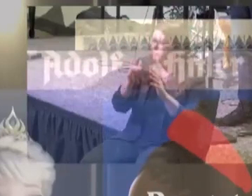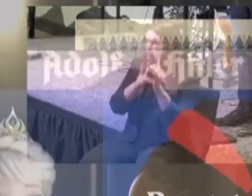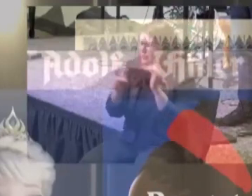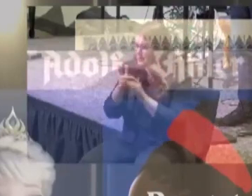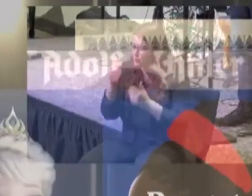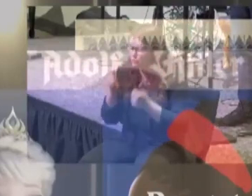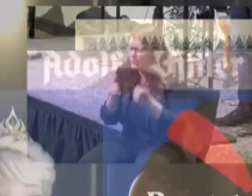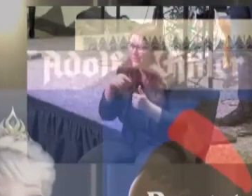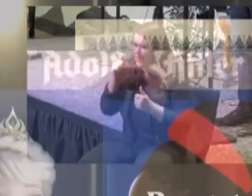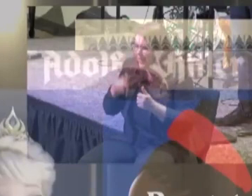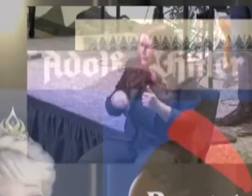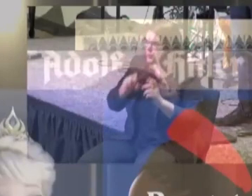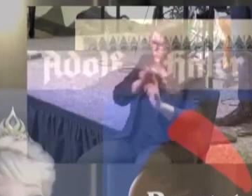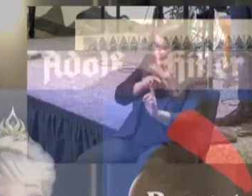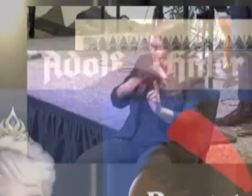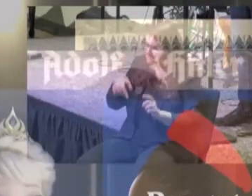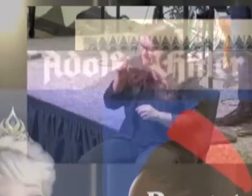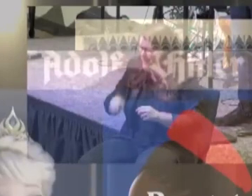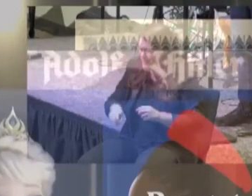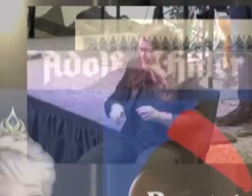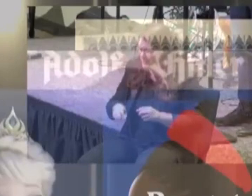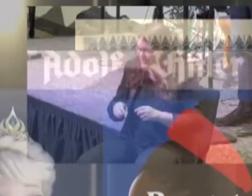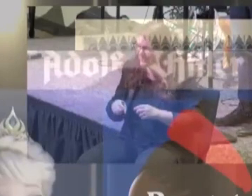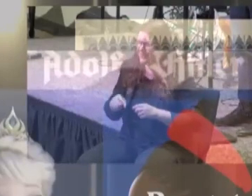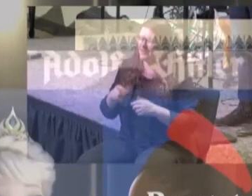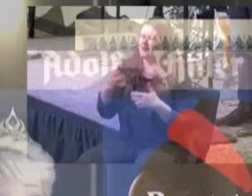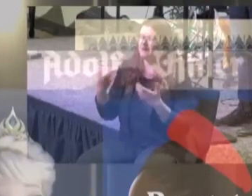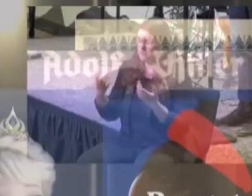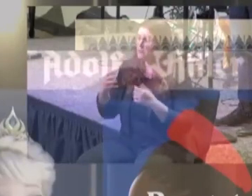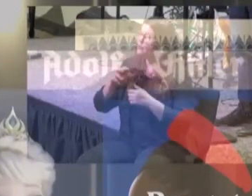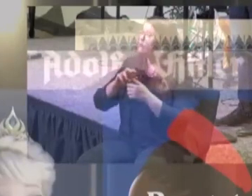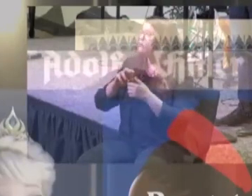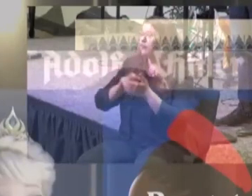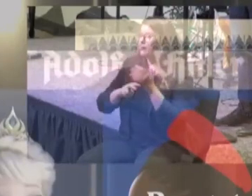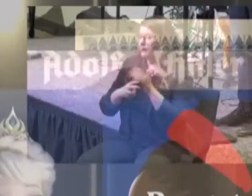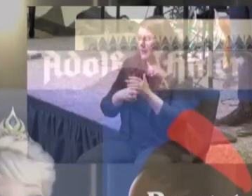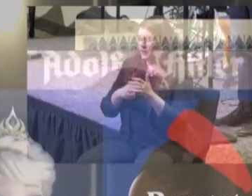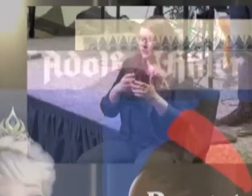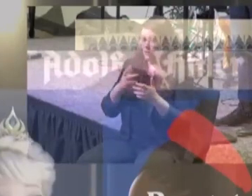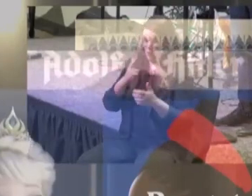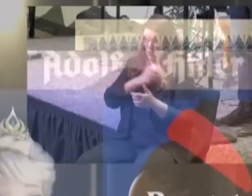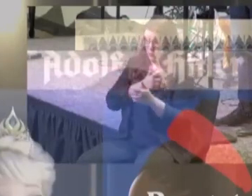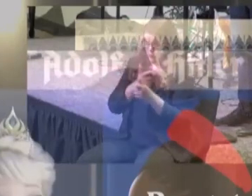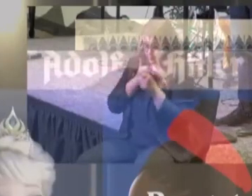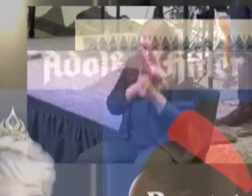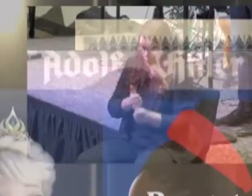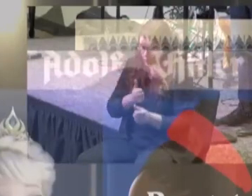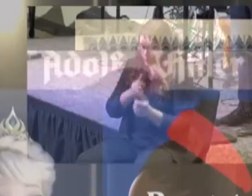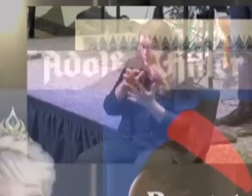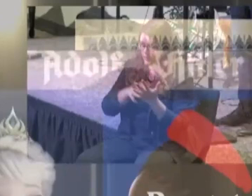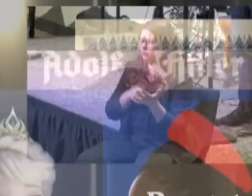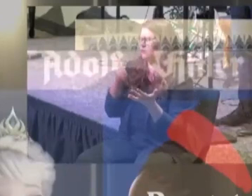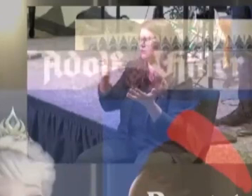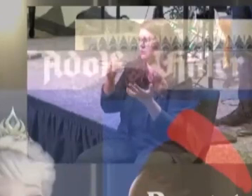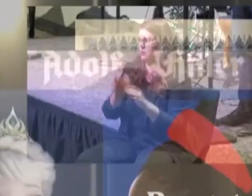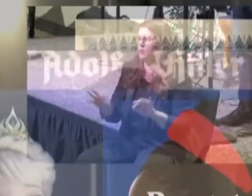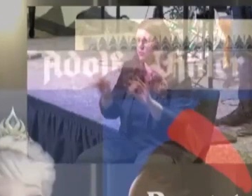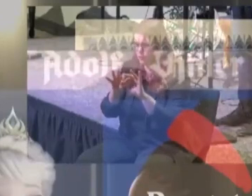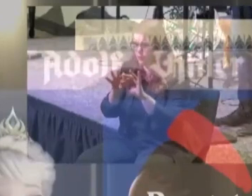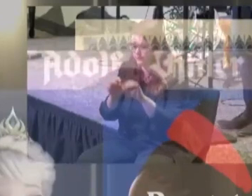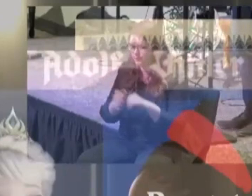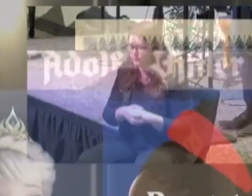anachronism. Nevertheless, some form of loyalty to the text seems a valuable constraint. The charge